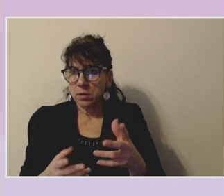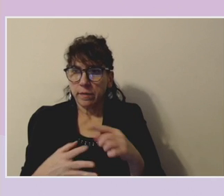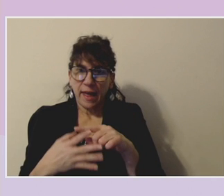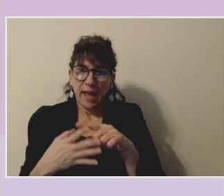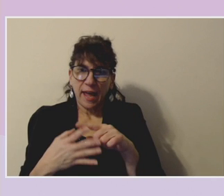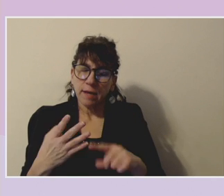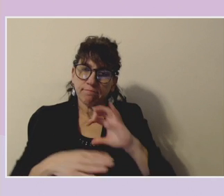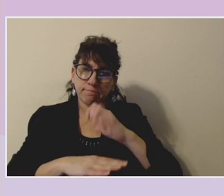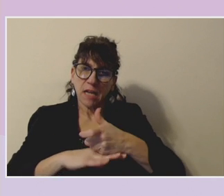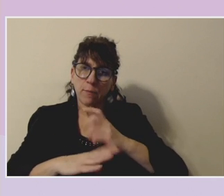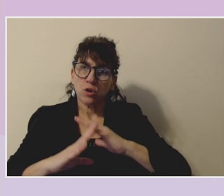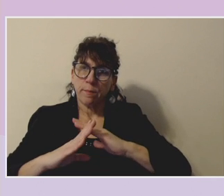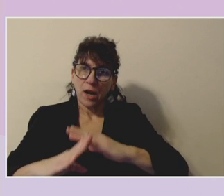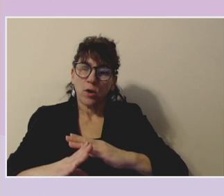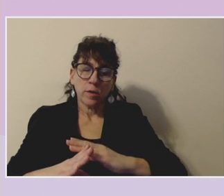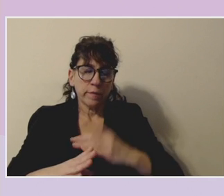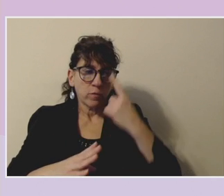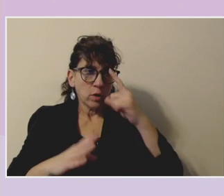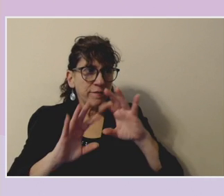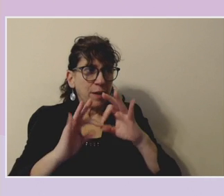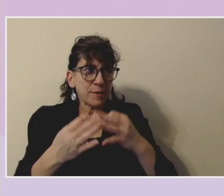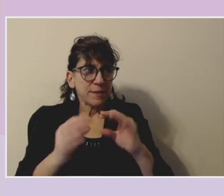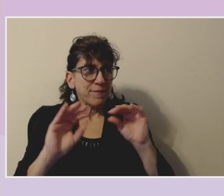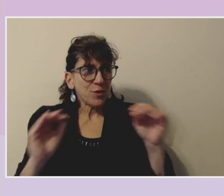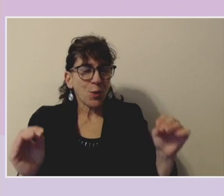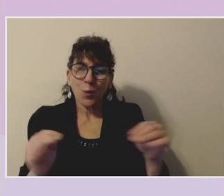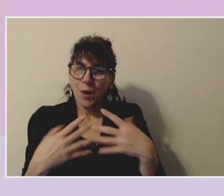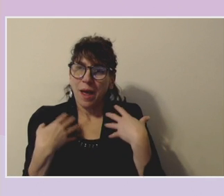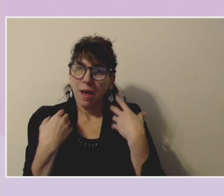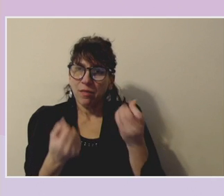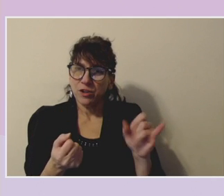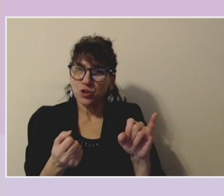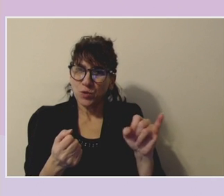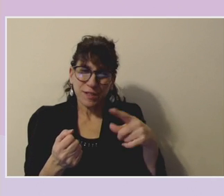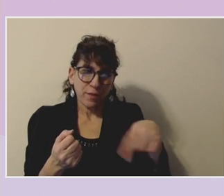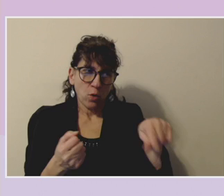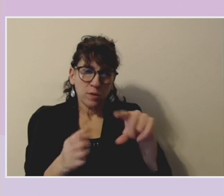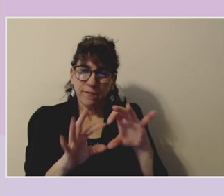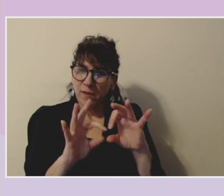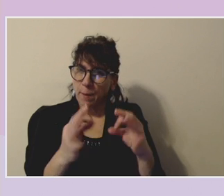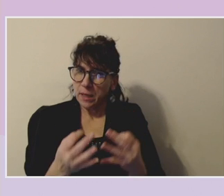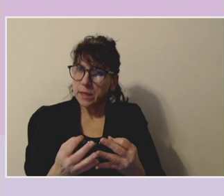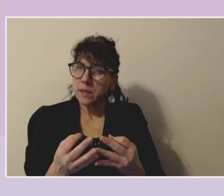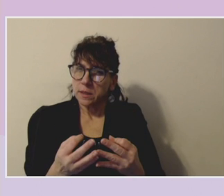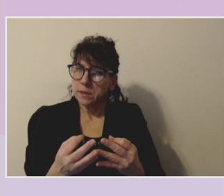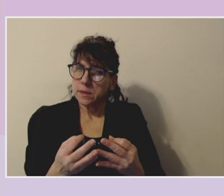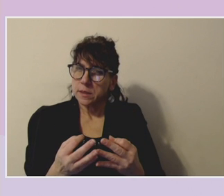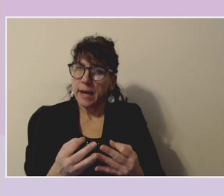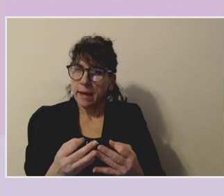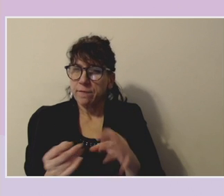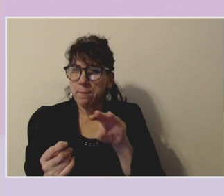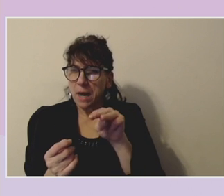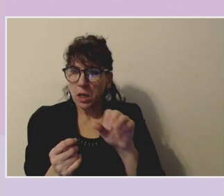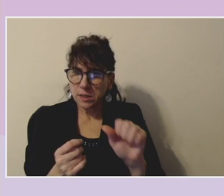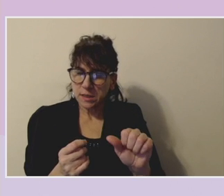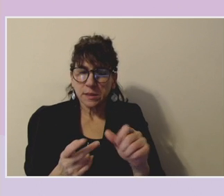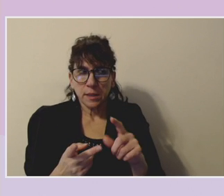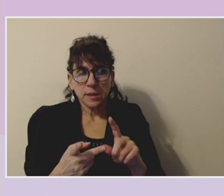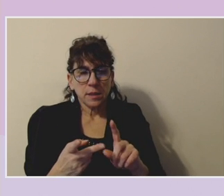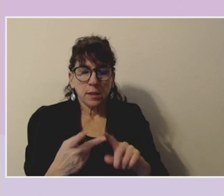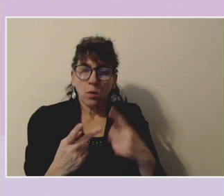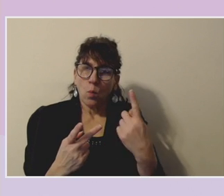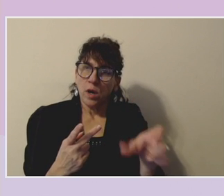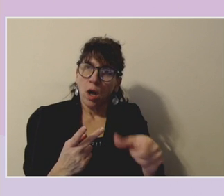particularly for those families that have no health insurance and those families that have Medicaid. So one of the other models